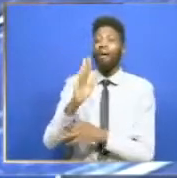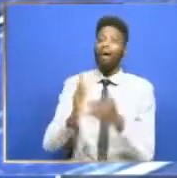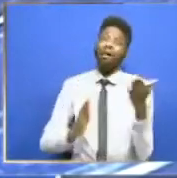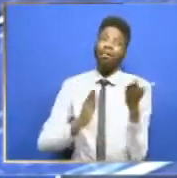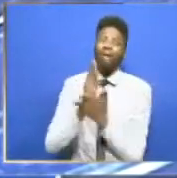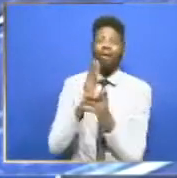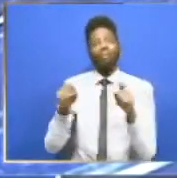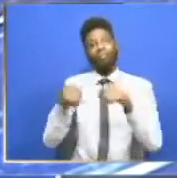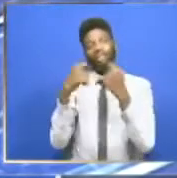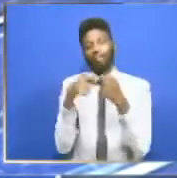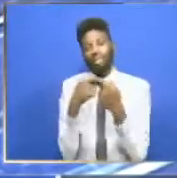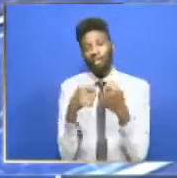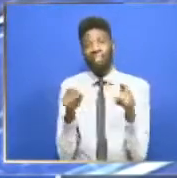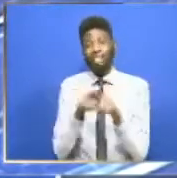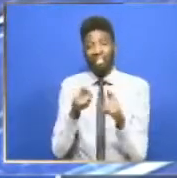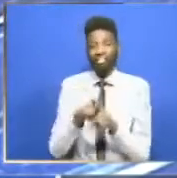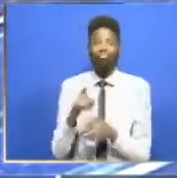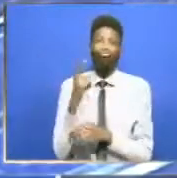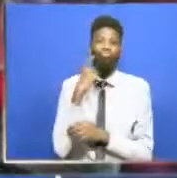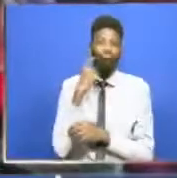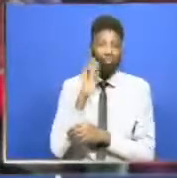and destruction of livelihoods.